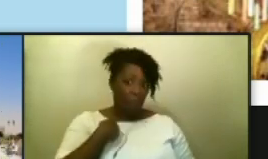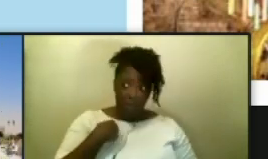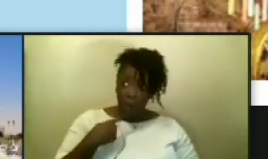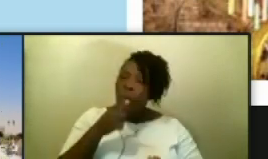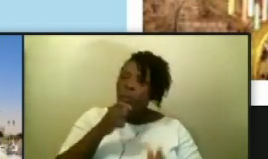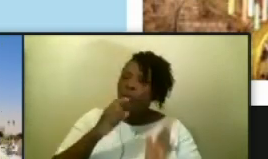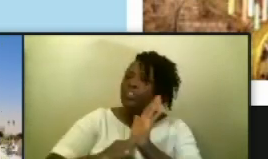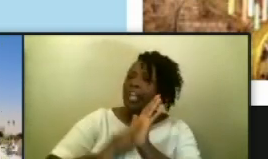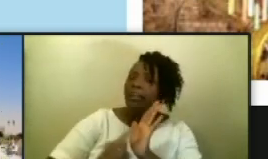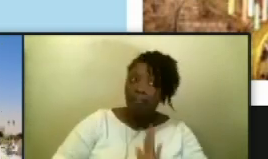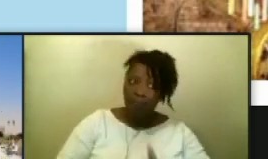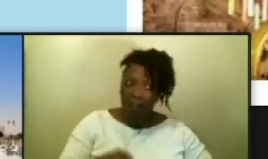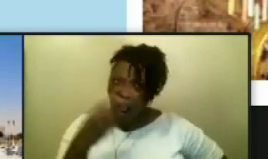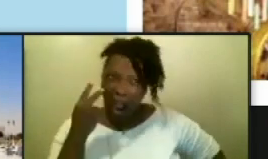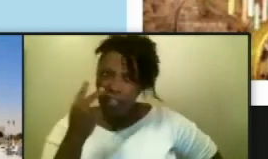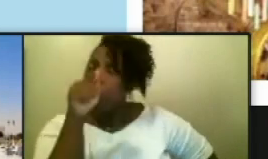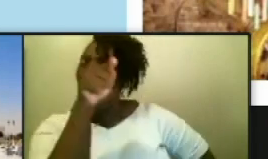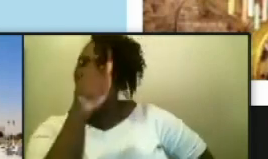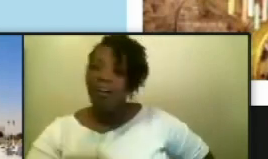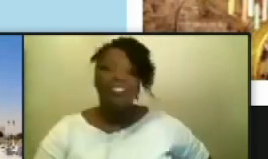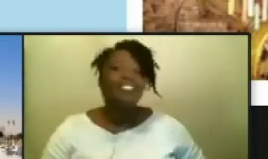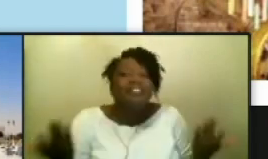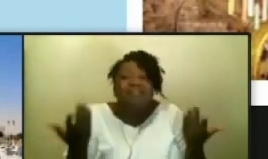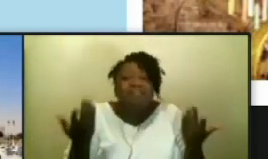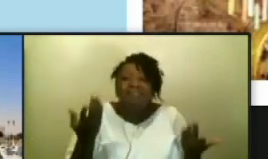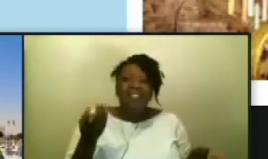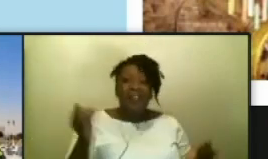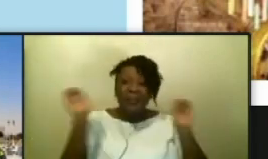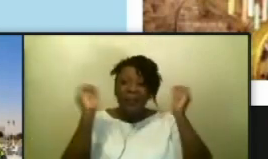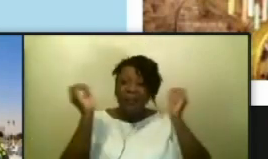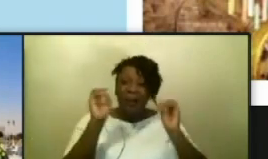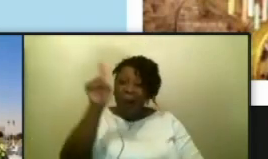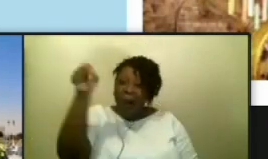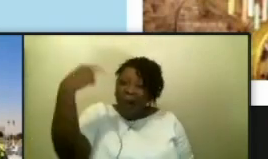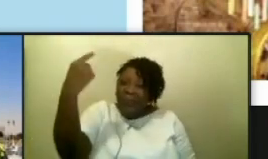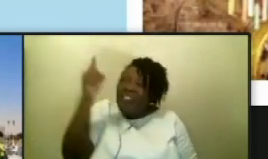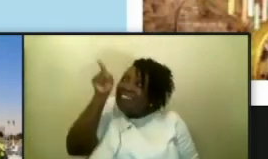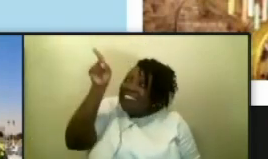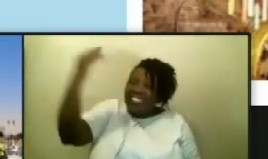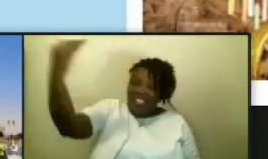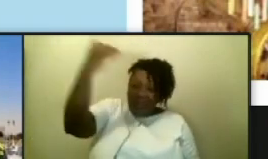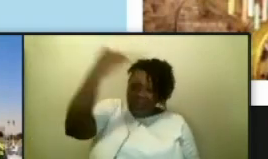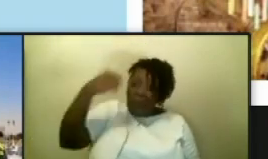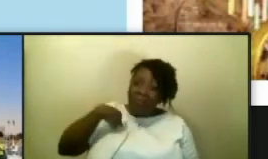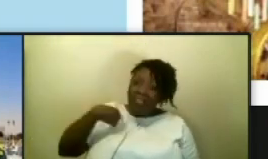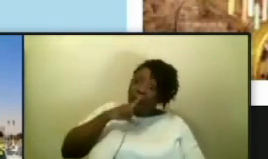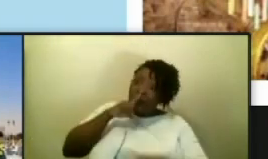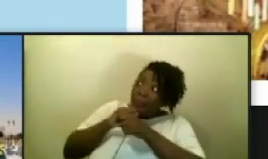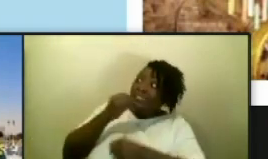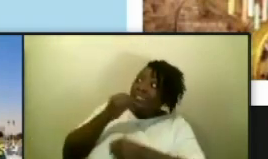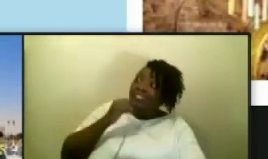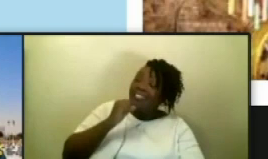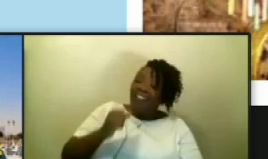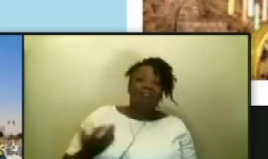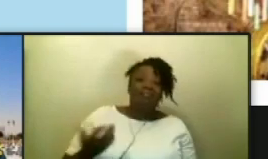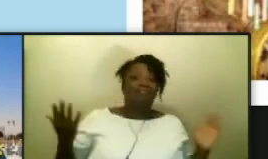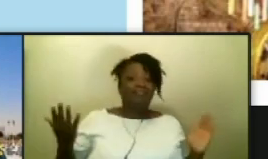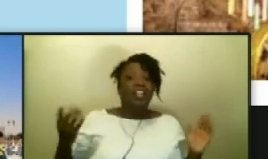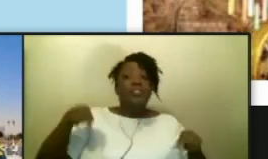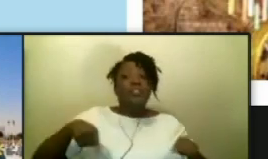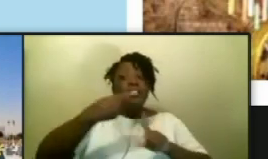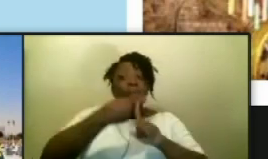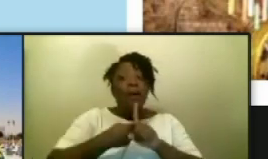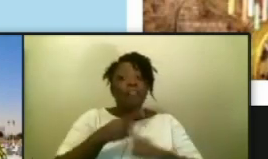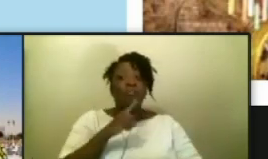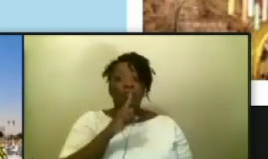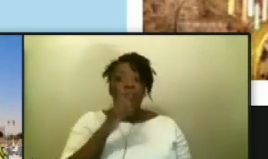say, no, I saw you eating. There's only one entity that will really know if I was eating or not. So again, this month is truly